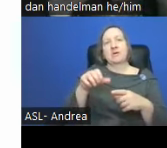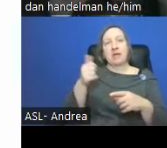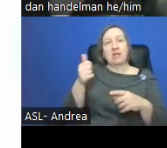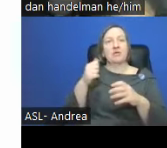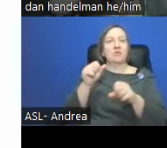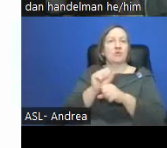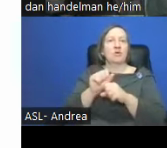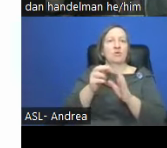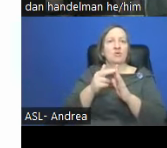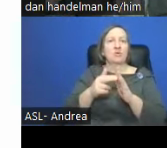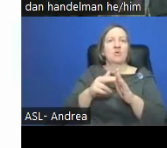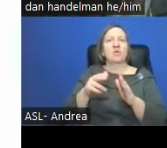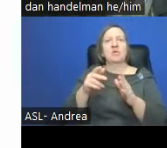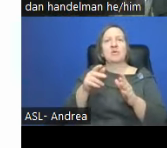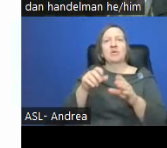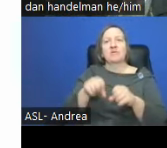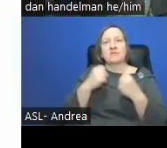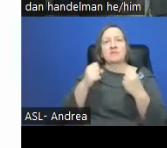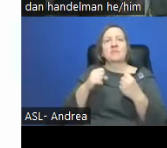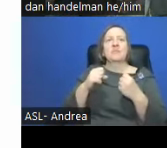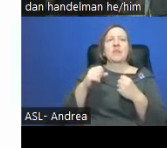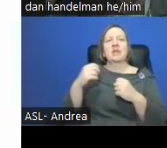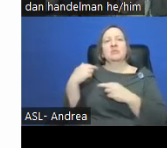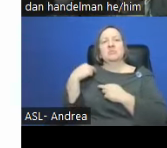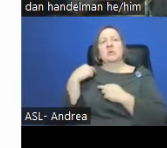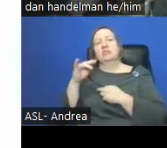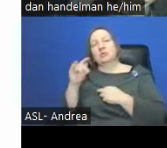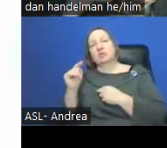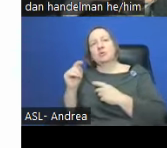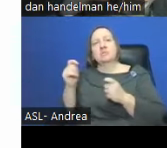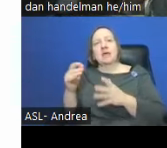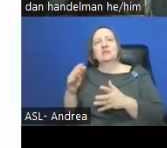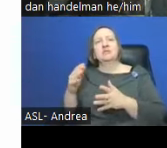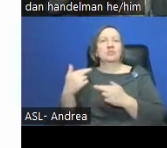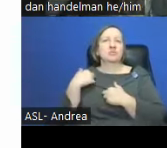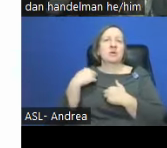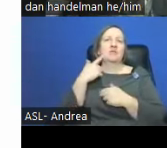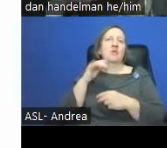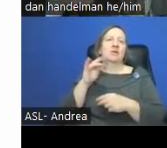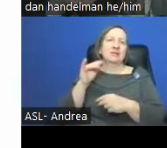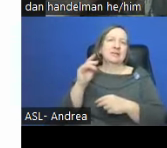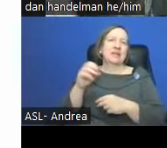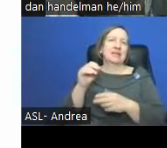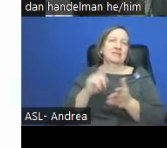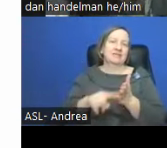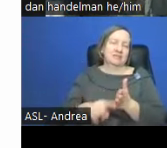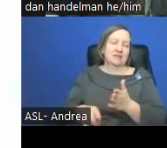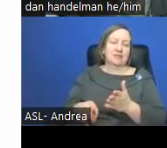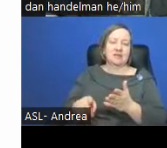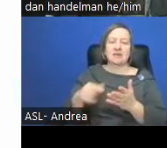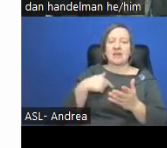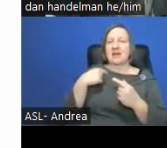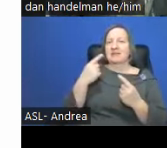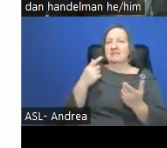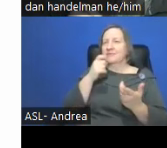investigation. Basically, those are some level of supervisor within the bureau, and I've been doing this for a long time. I still don't really understand exactly how that's